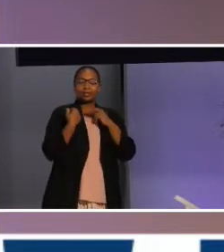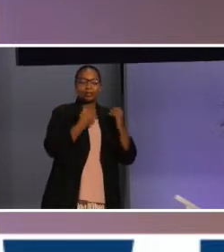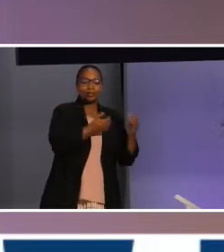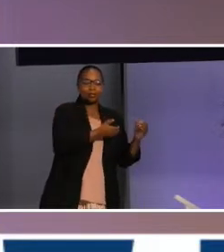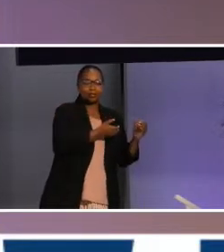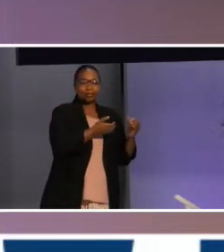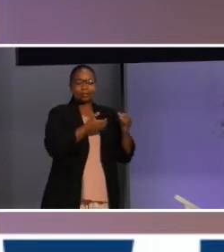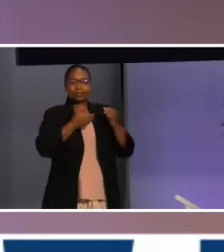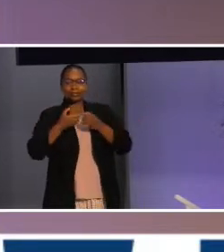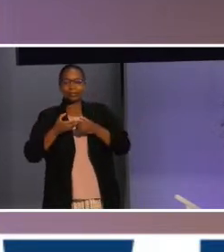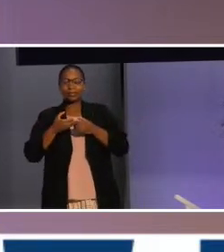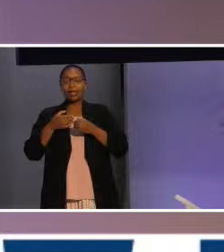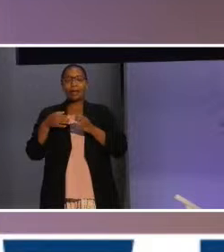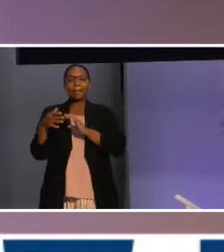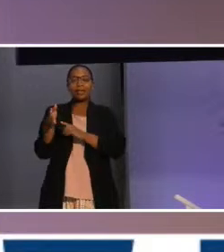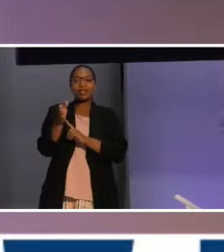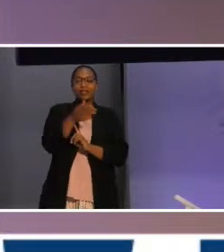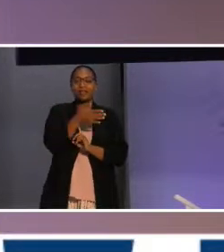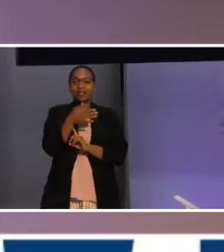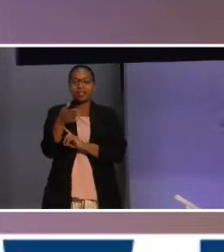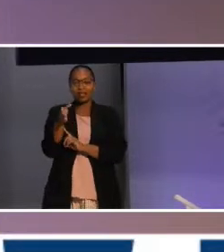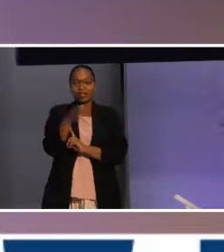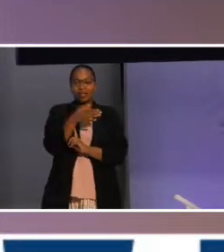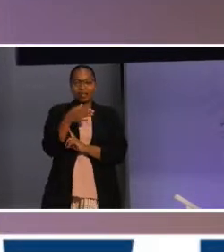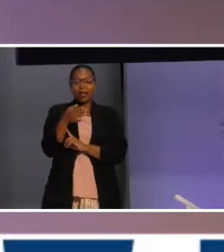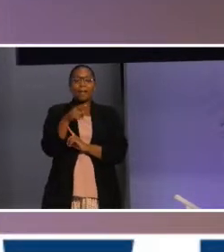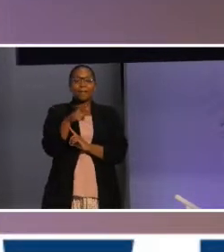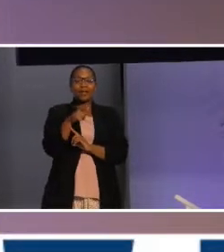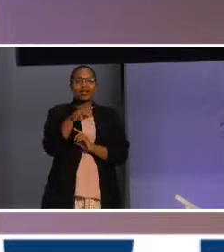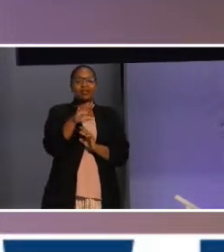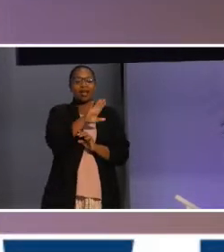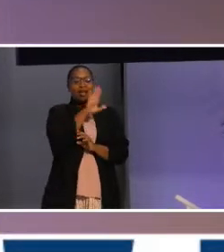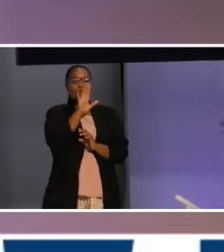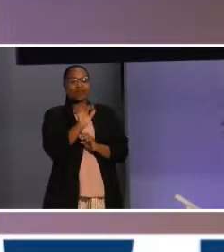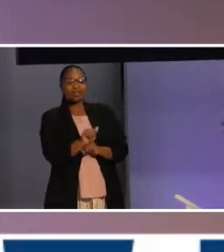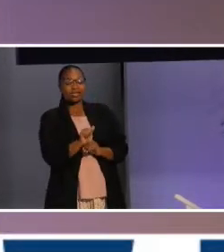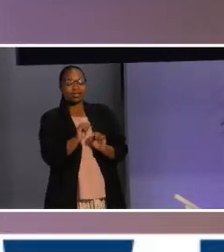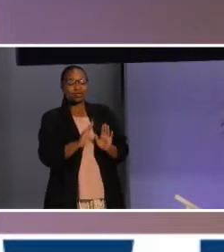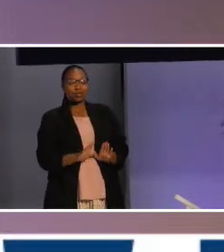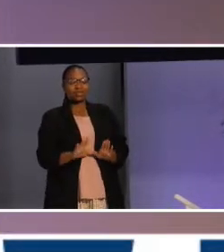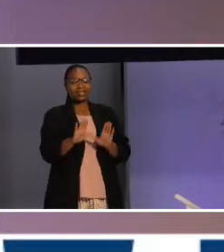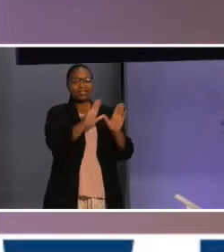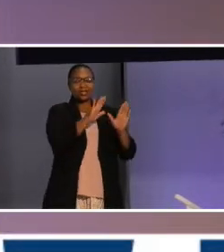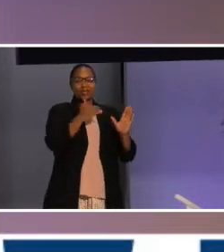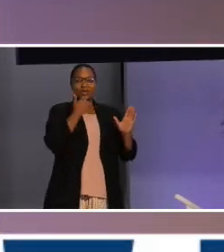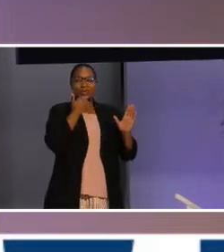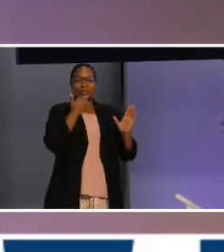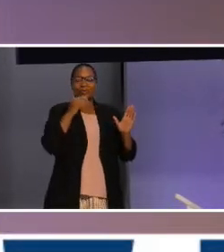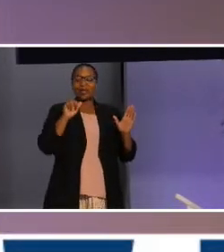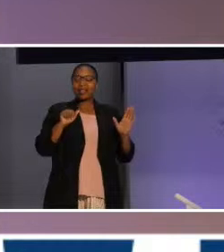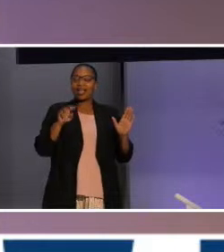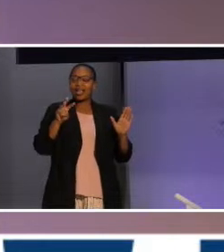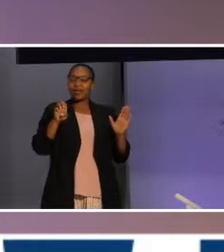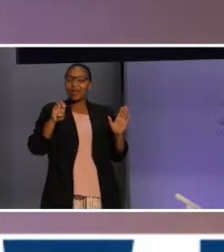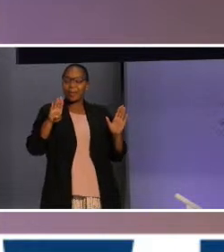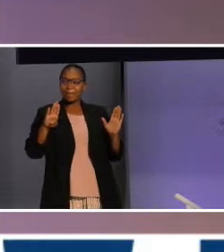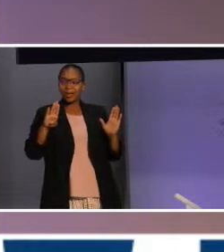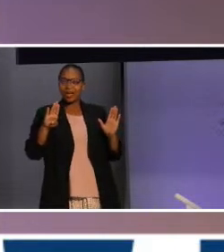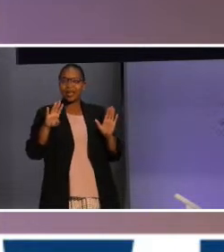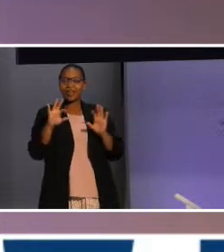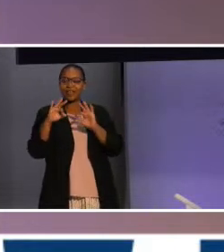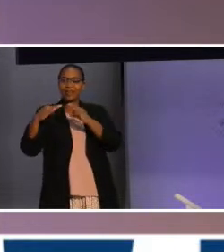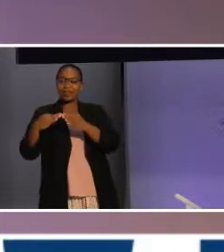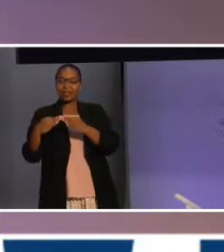the African continent by the AWEP family to act as chairperson for the next